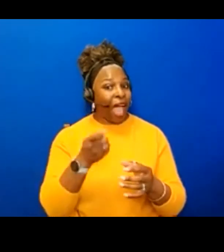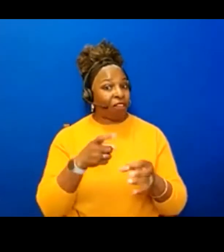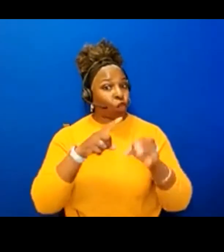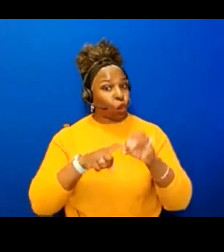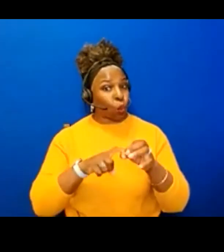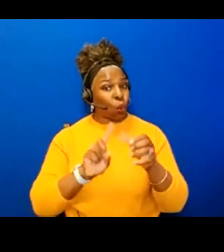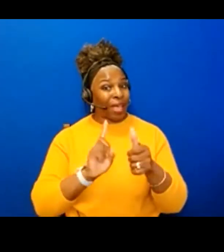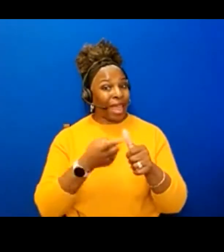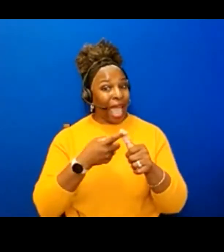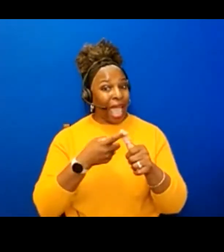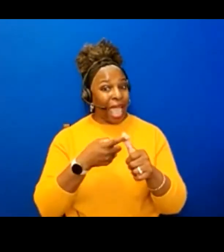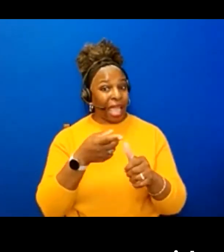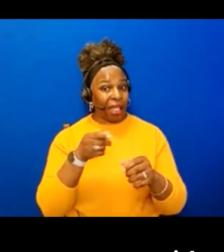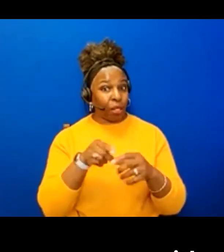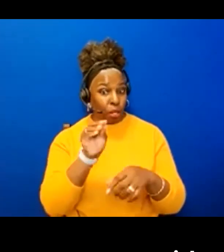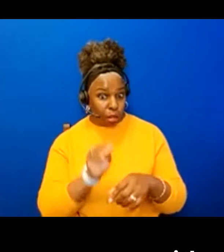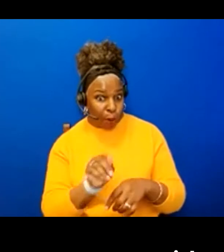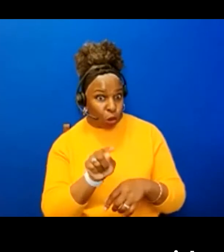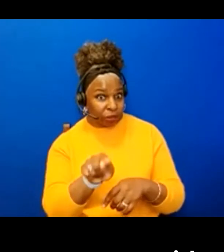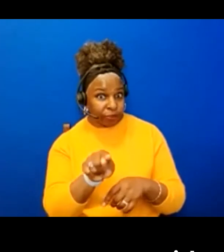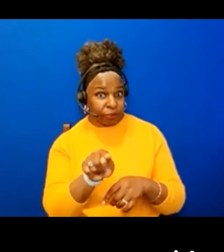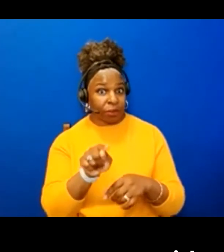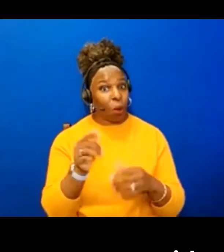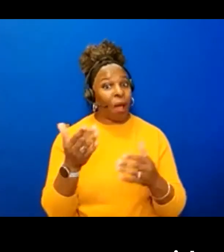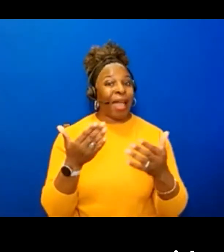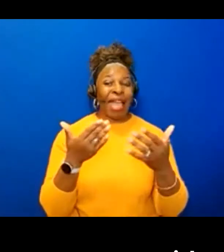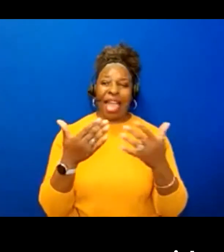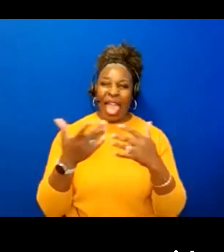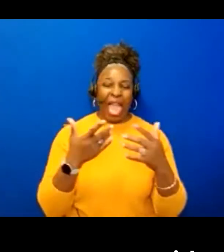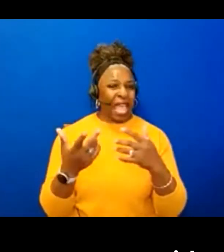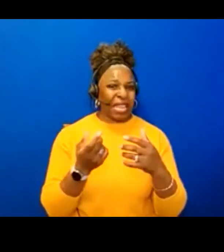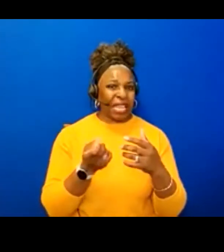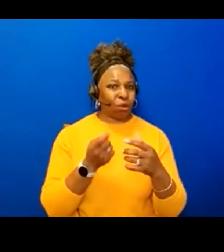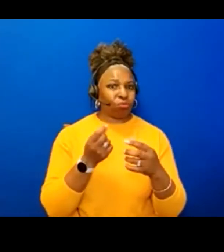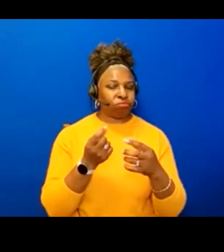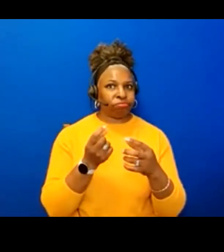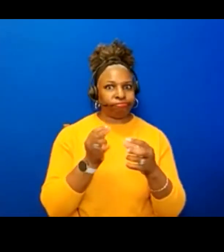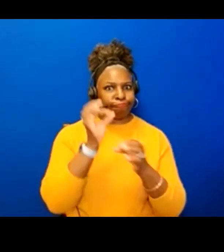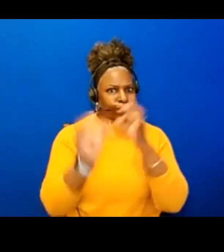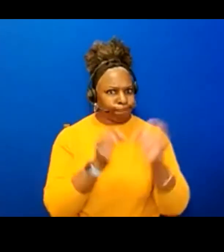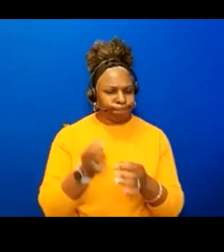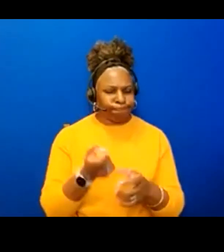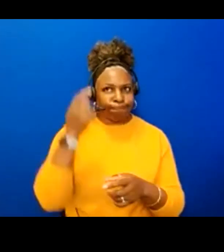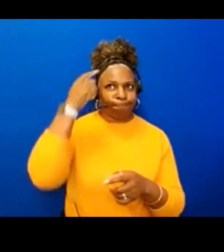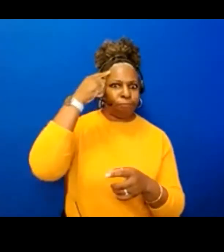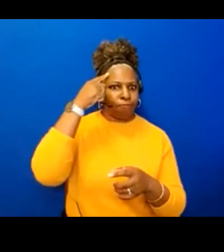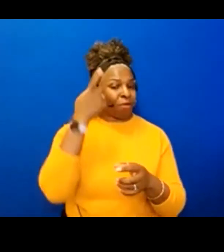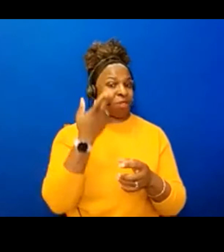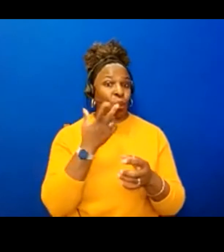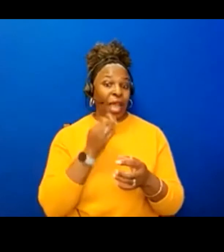you to join us with any of your questions as they pop into your mind, just right away, whenever you like.